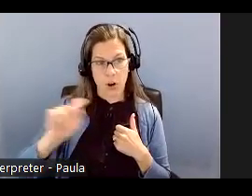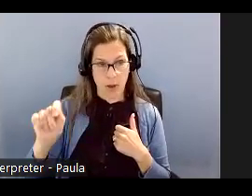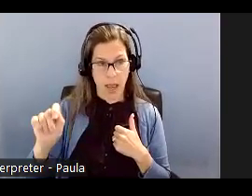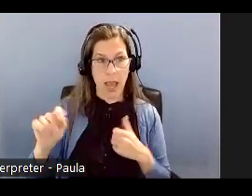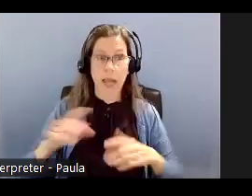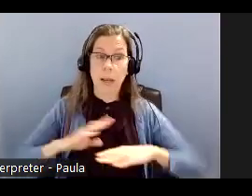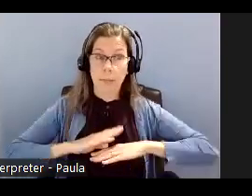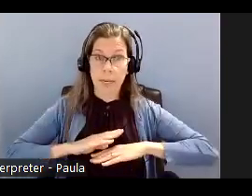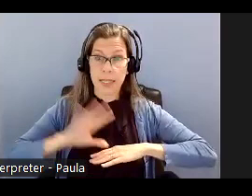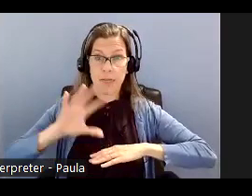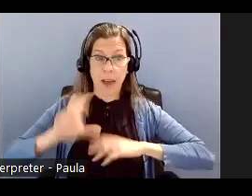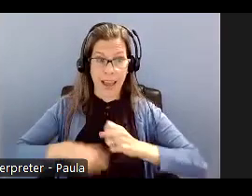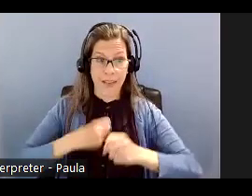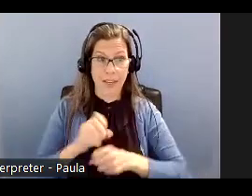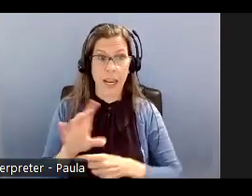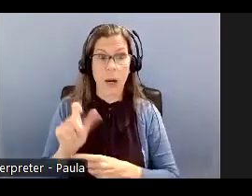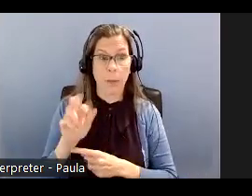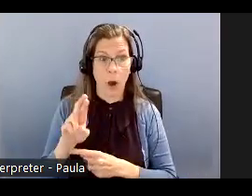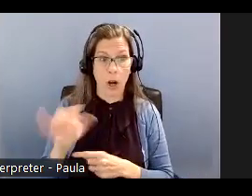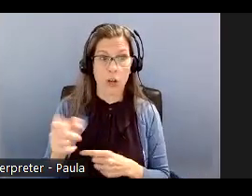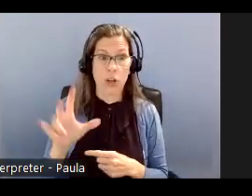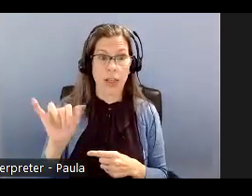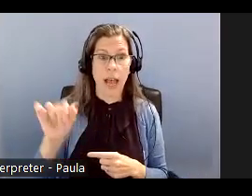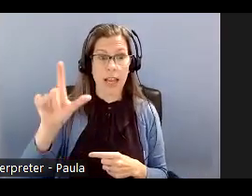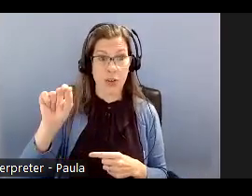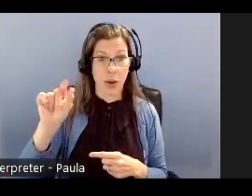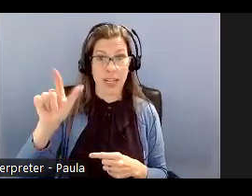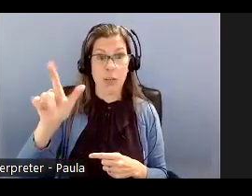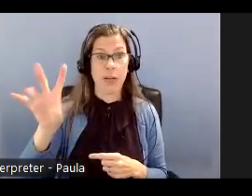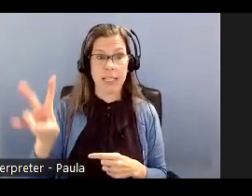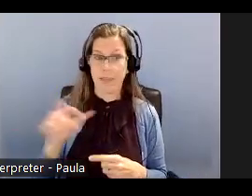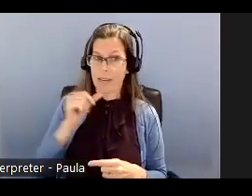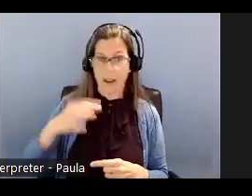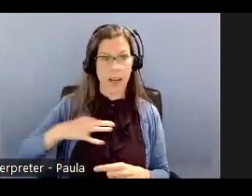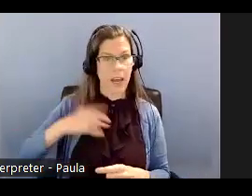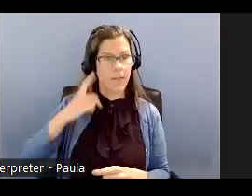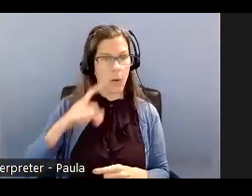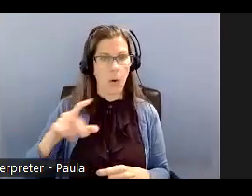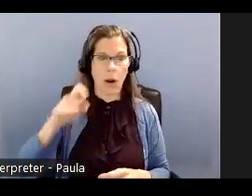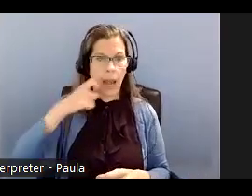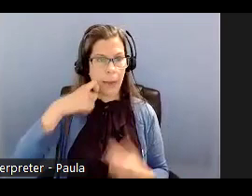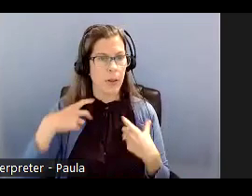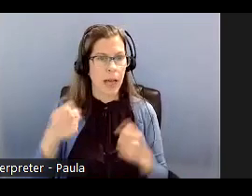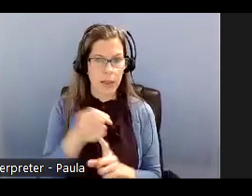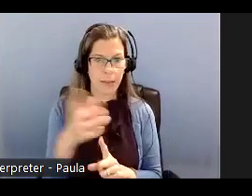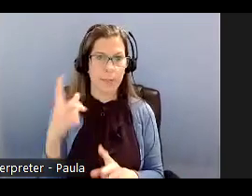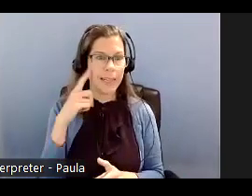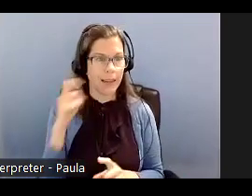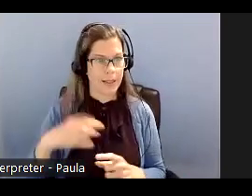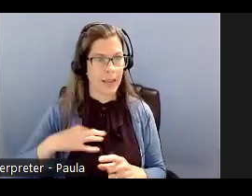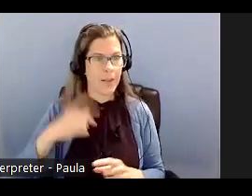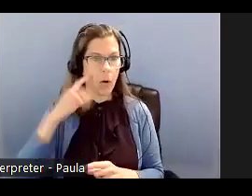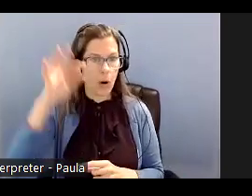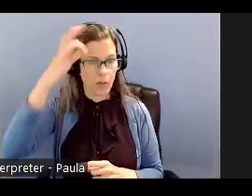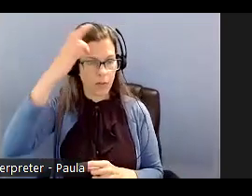5-year bar in July of 2027. Jeff would not be eligible for Apple Health expansion as Jeff is eligible